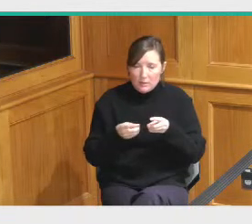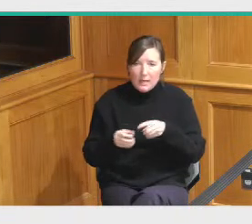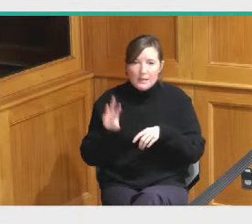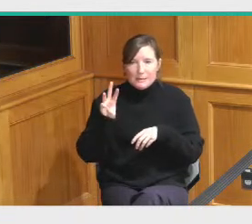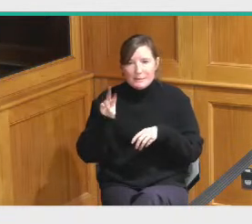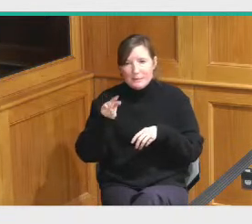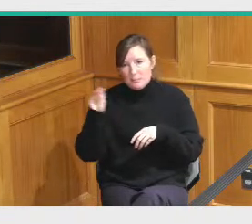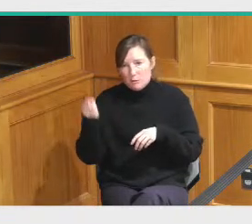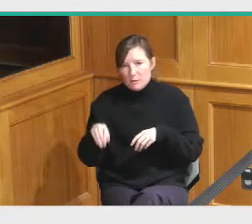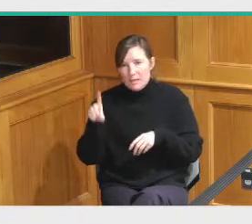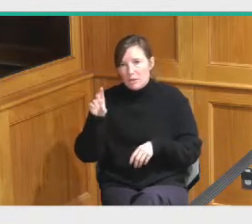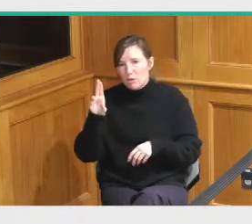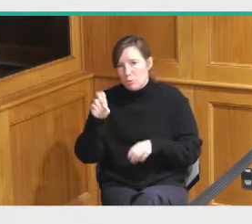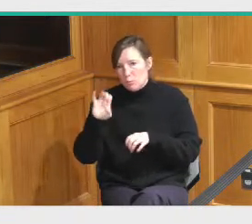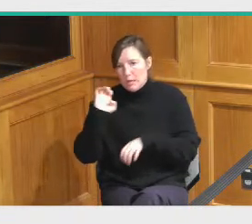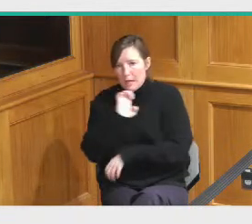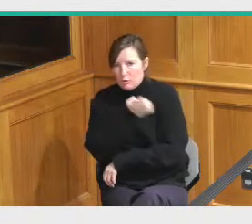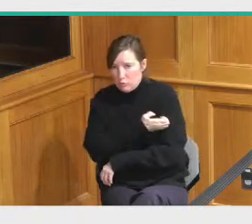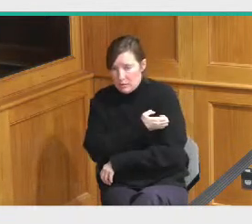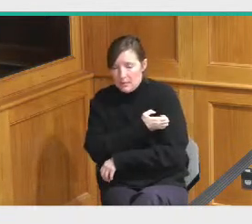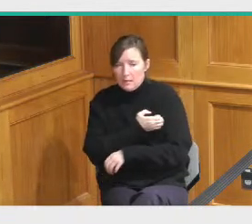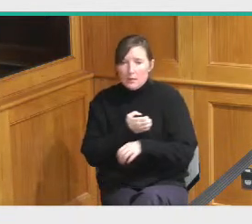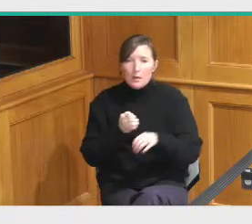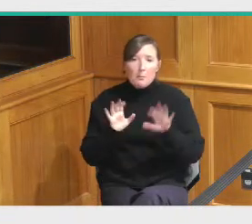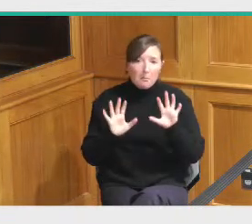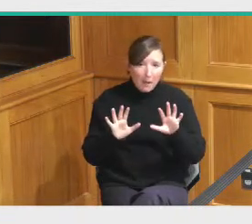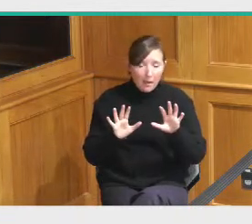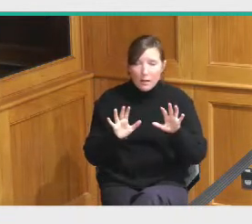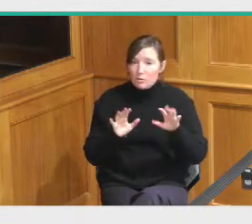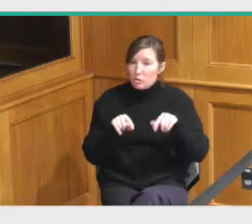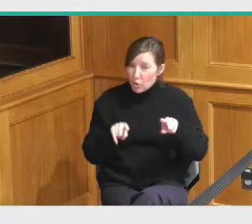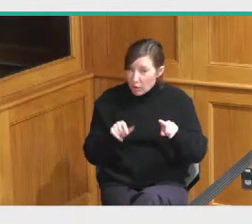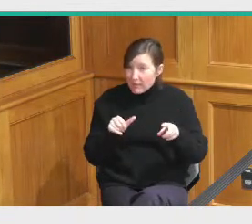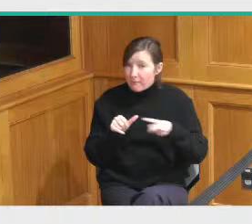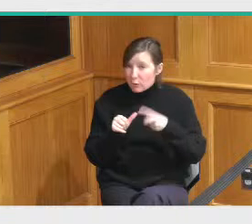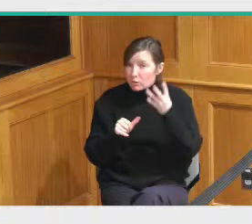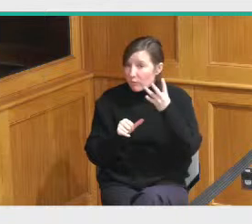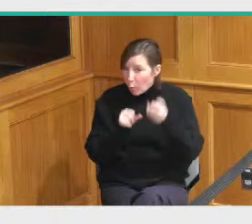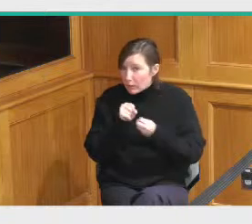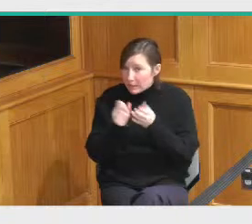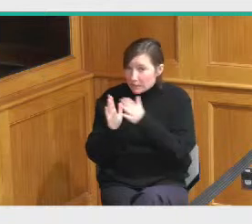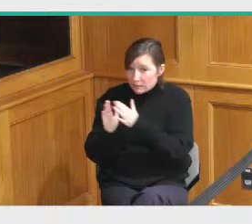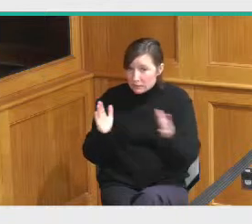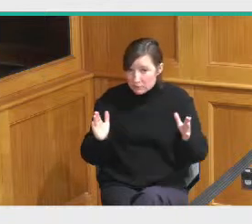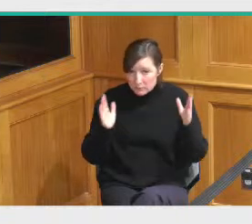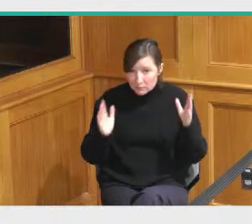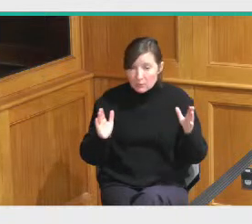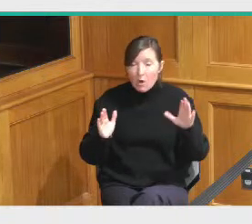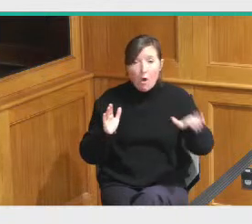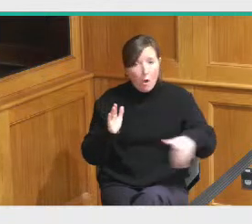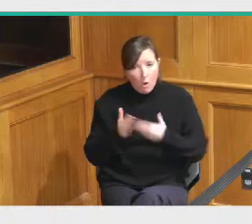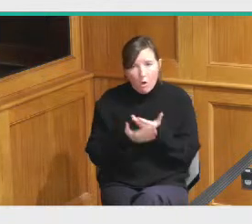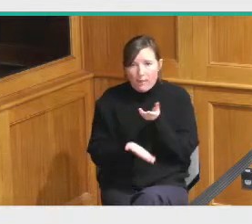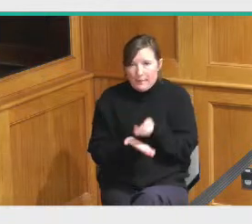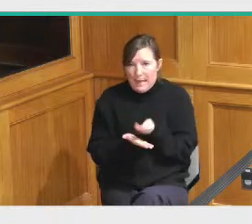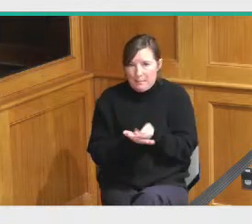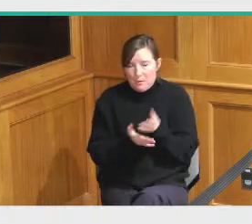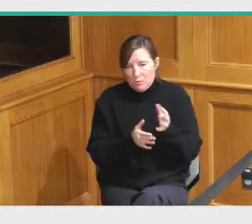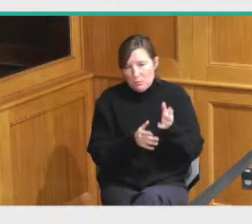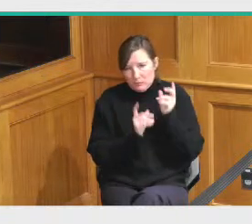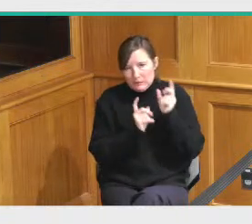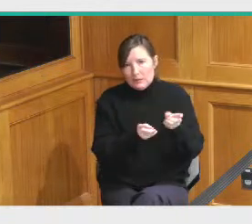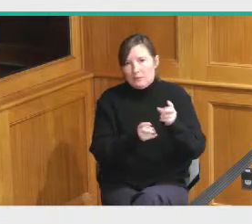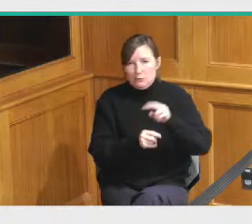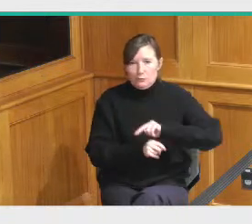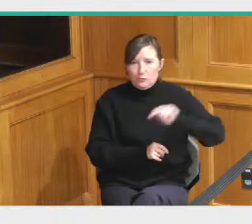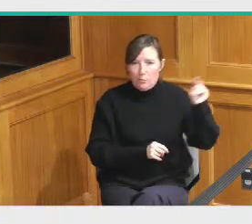Center. The first 4 years, all of that capital would go to the north. it says 17% to